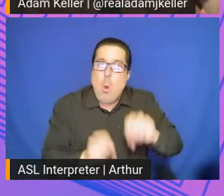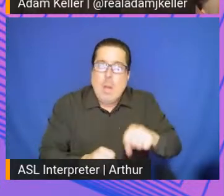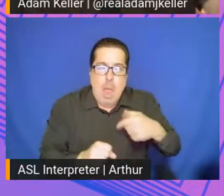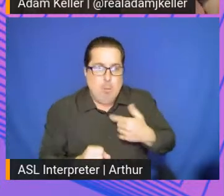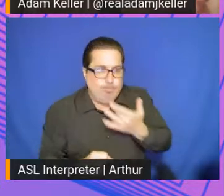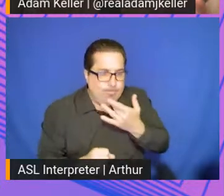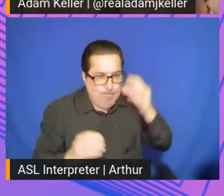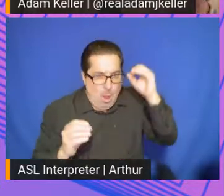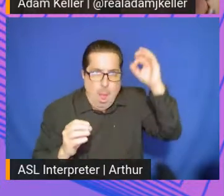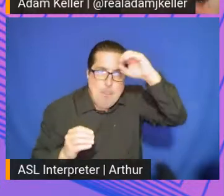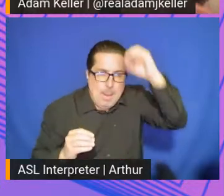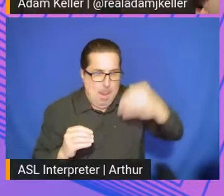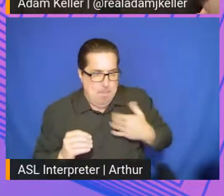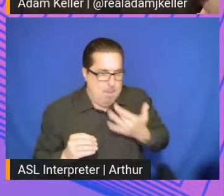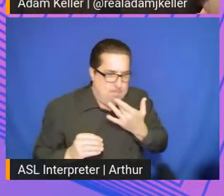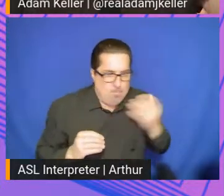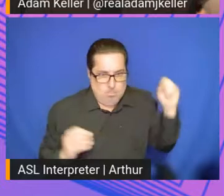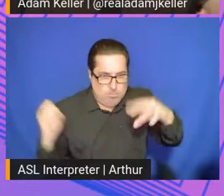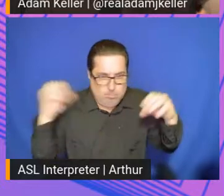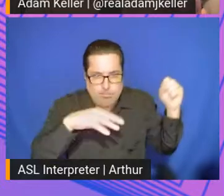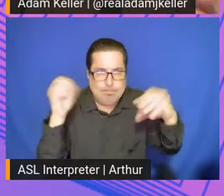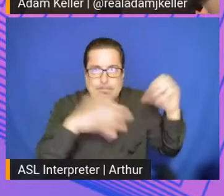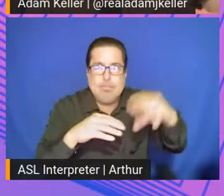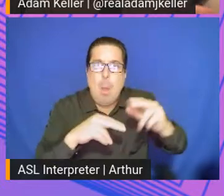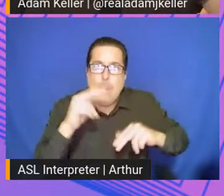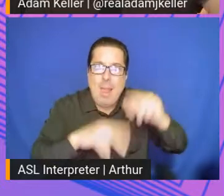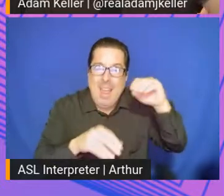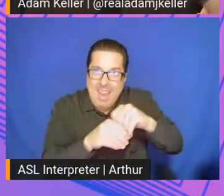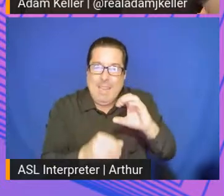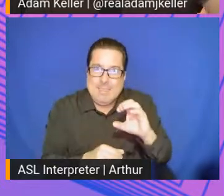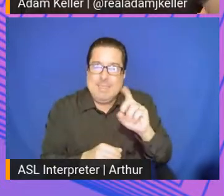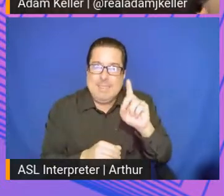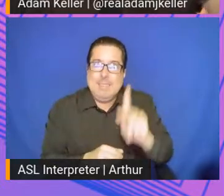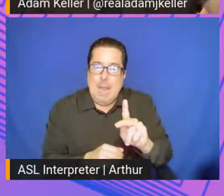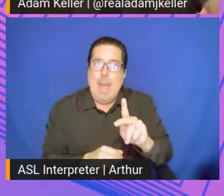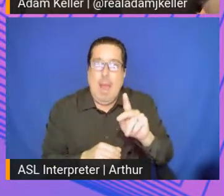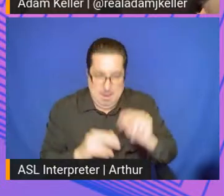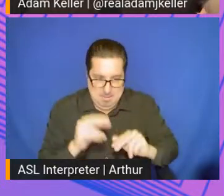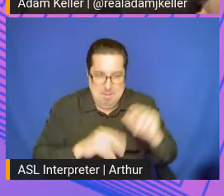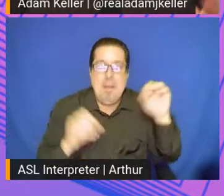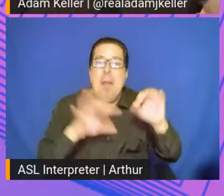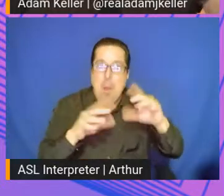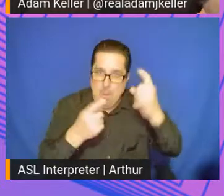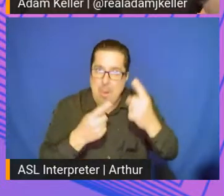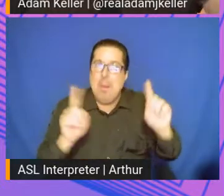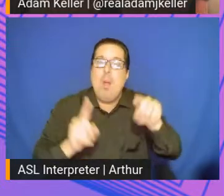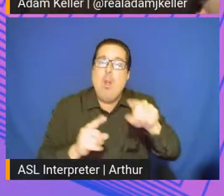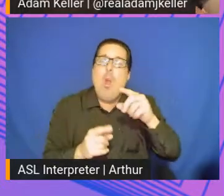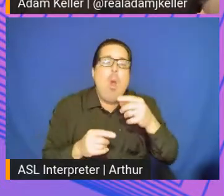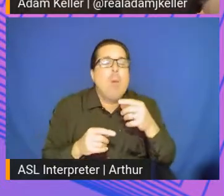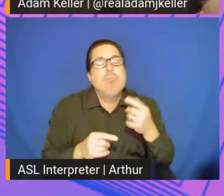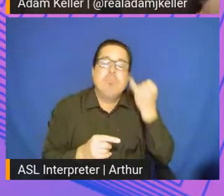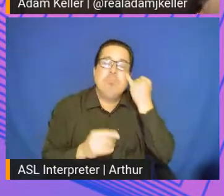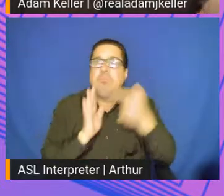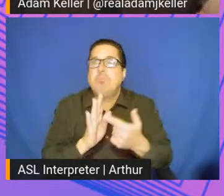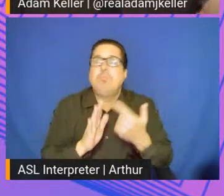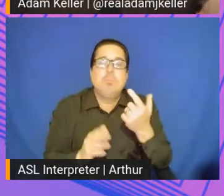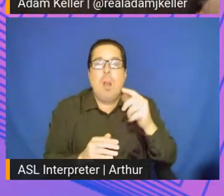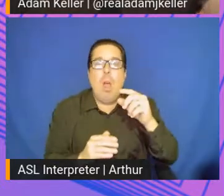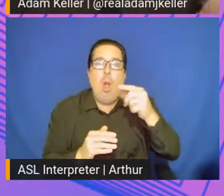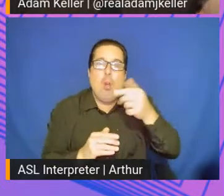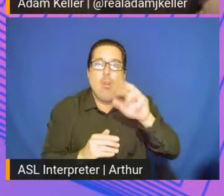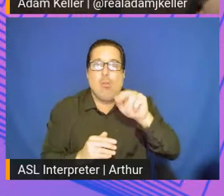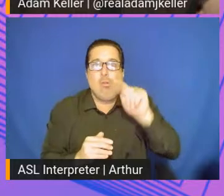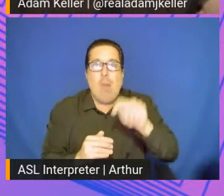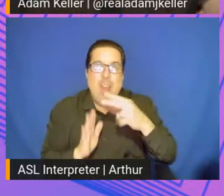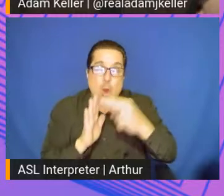and abstraction that's built into the CDK. For example, if you want to grant read access to a bucket, there's a helper method available to